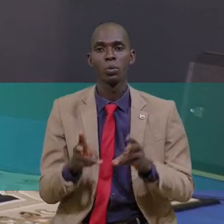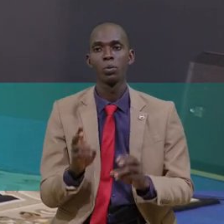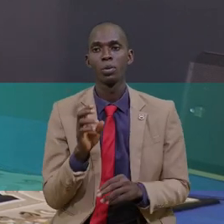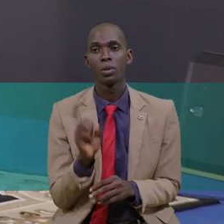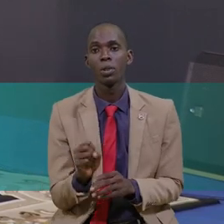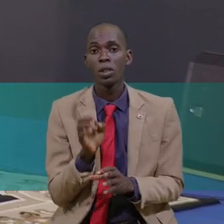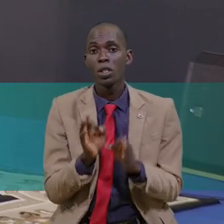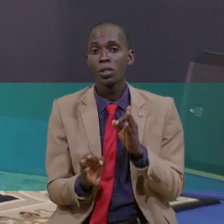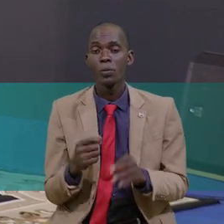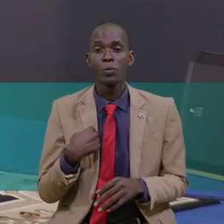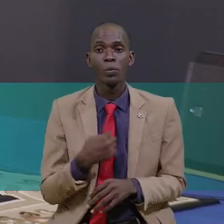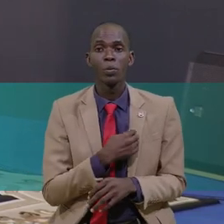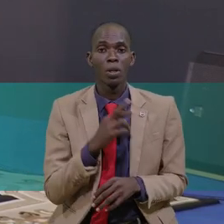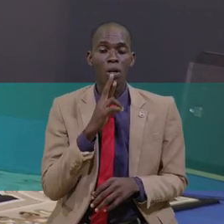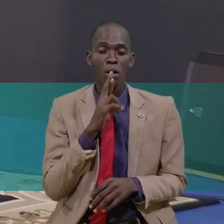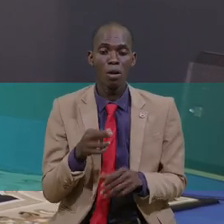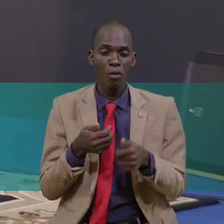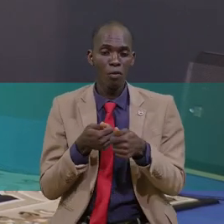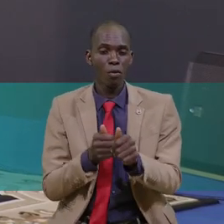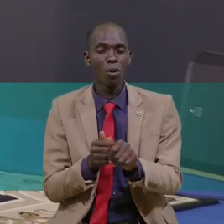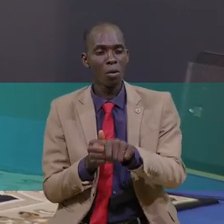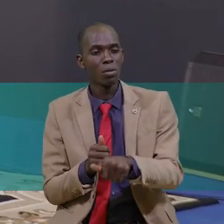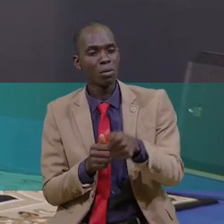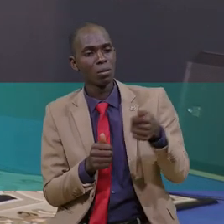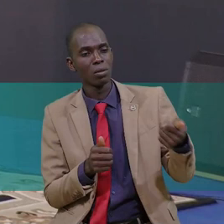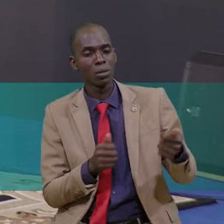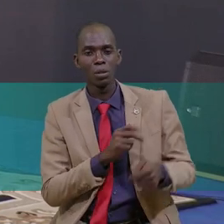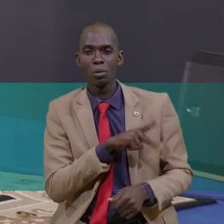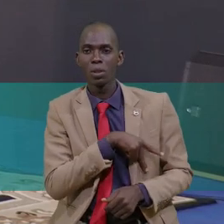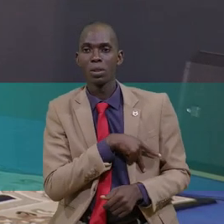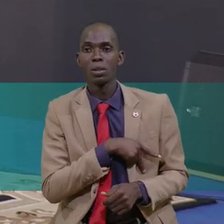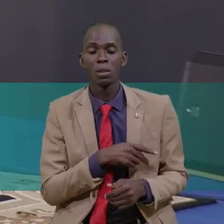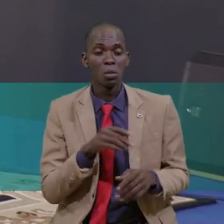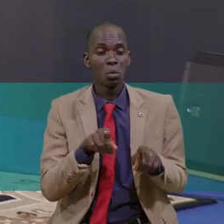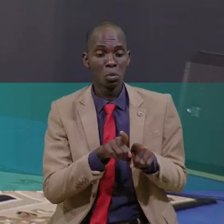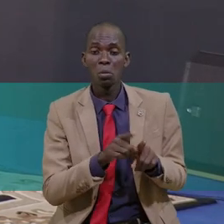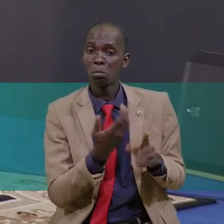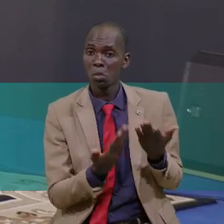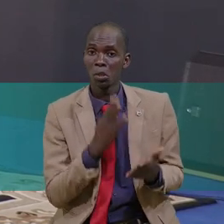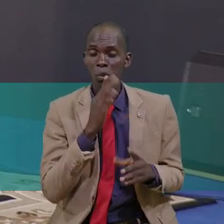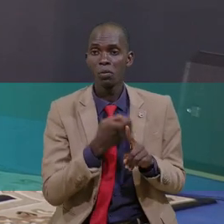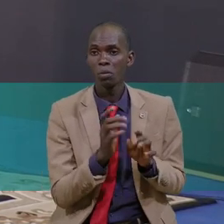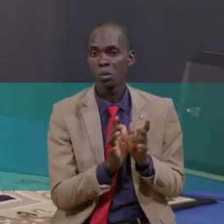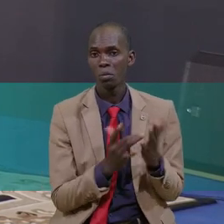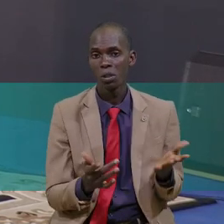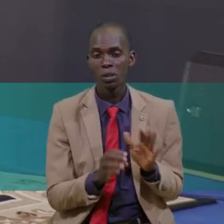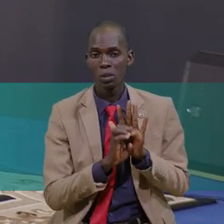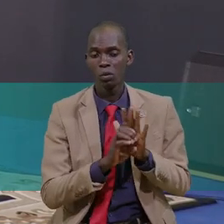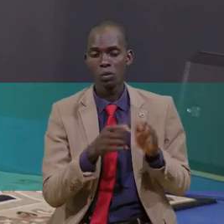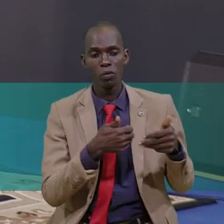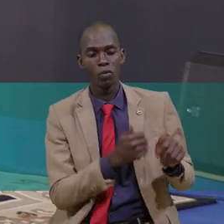are following any other personality, even in the Bible, if we're following Moses, and if we're following